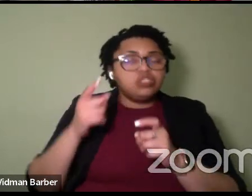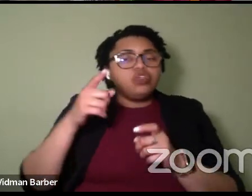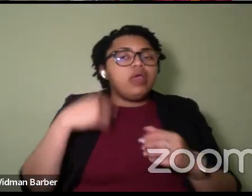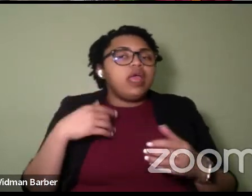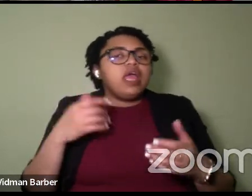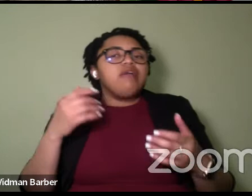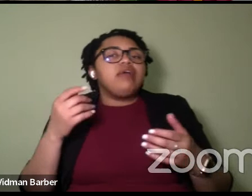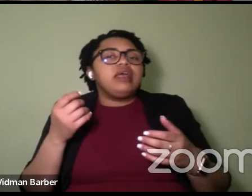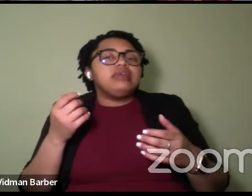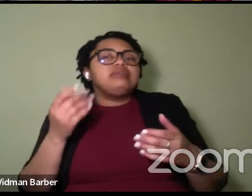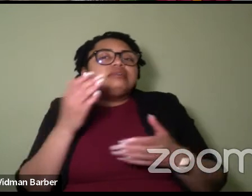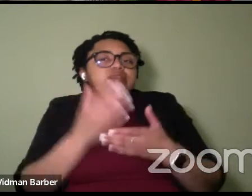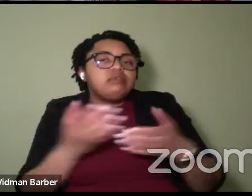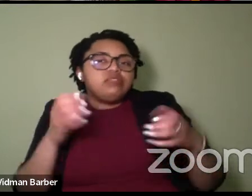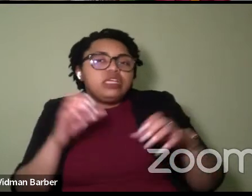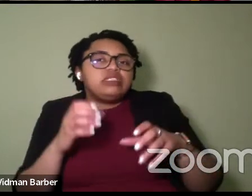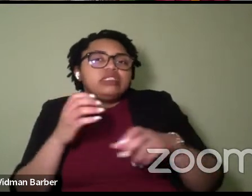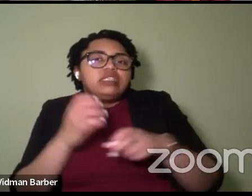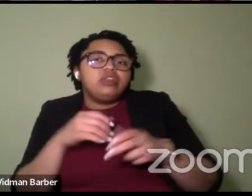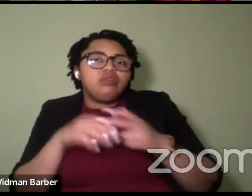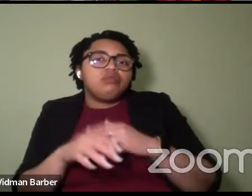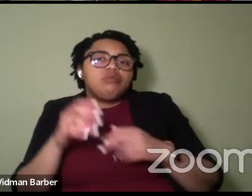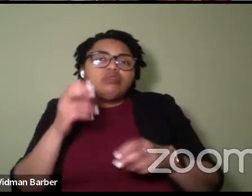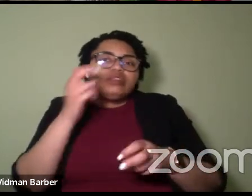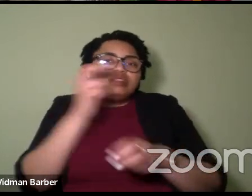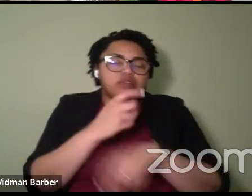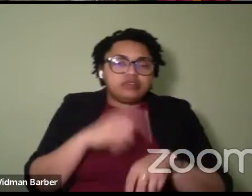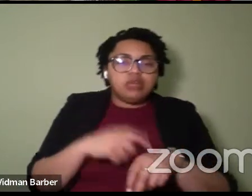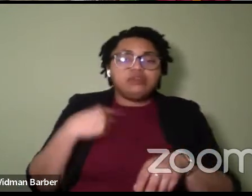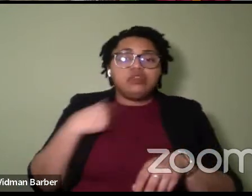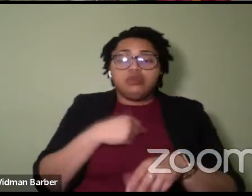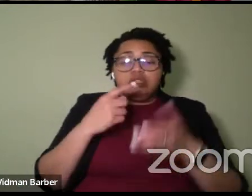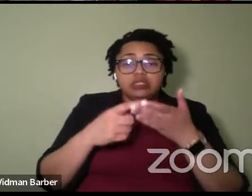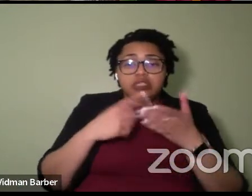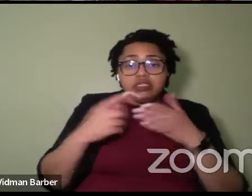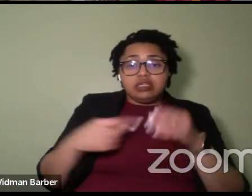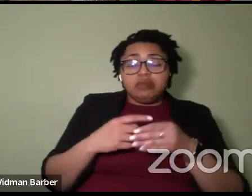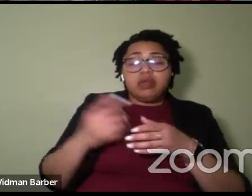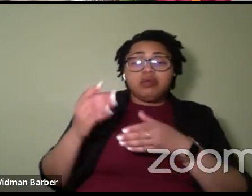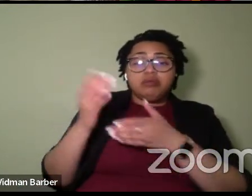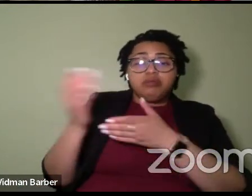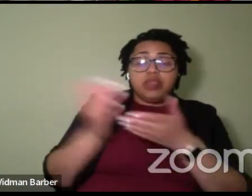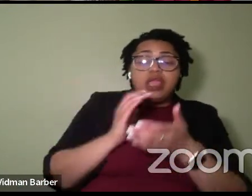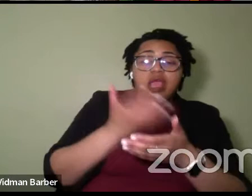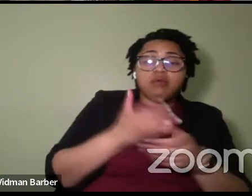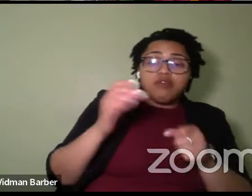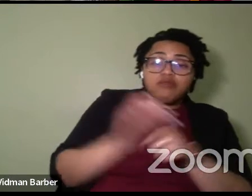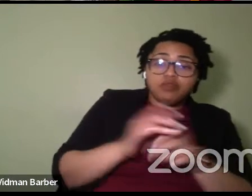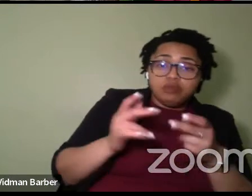this hole? And so we talked about bringing our whole spaces to the work, but I also want us to